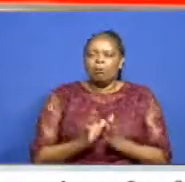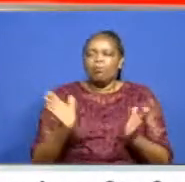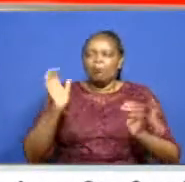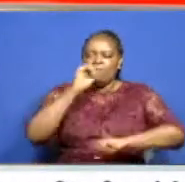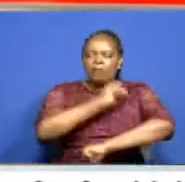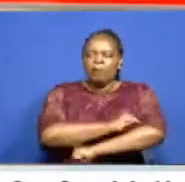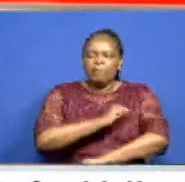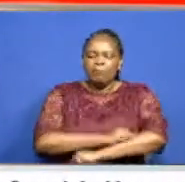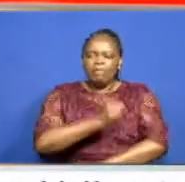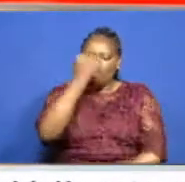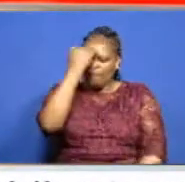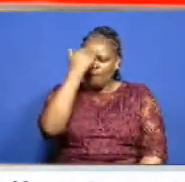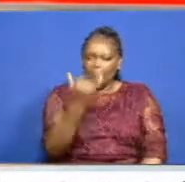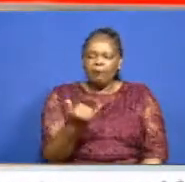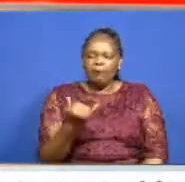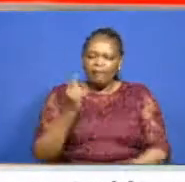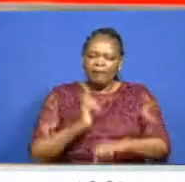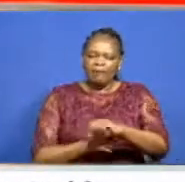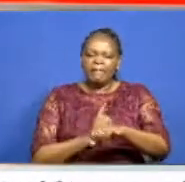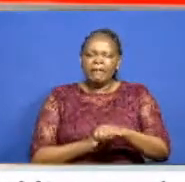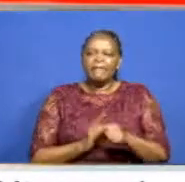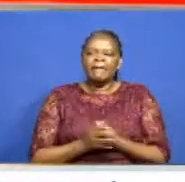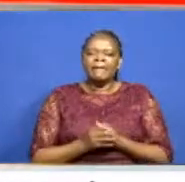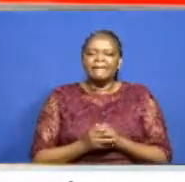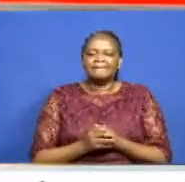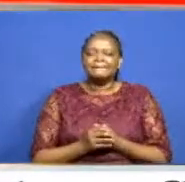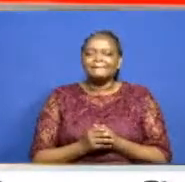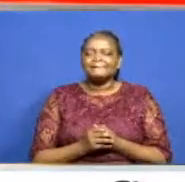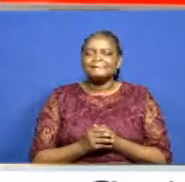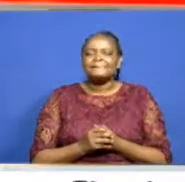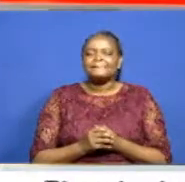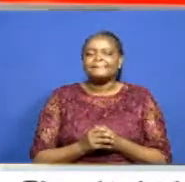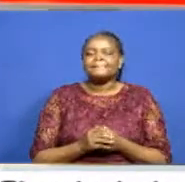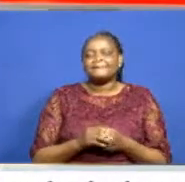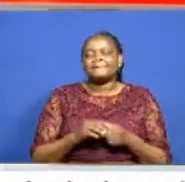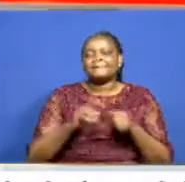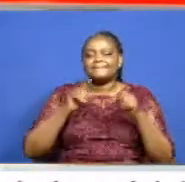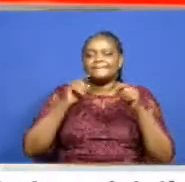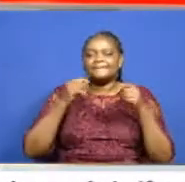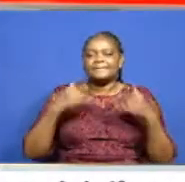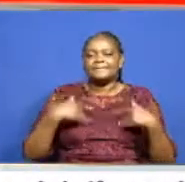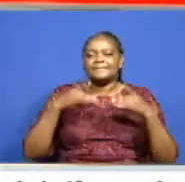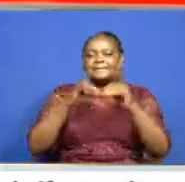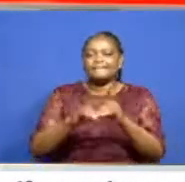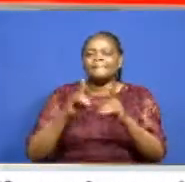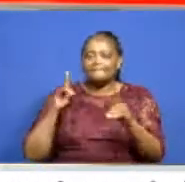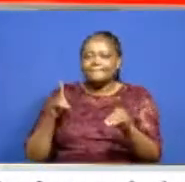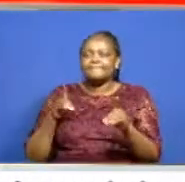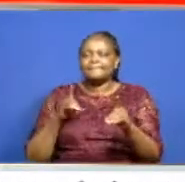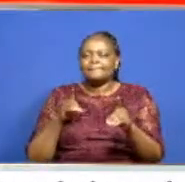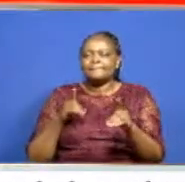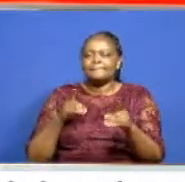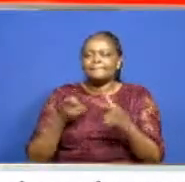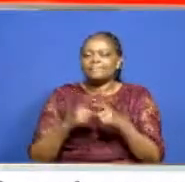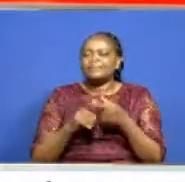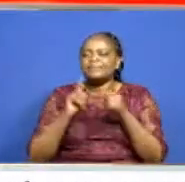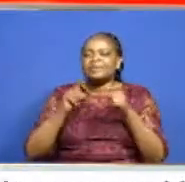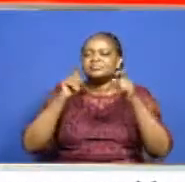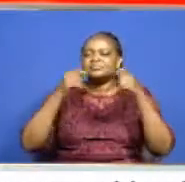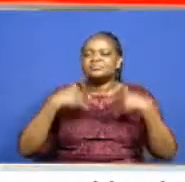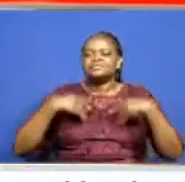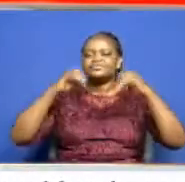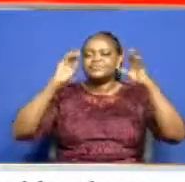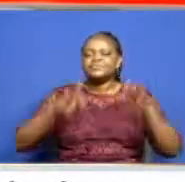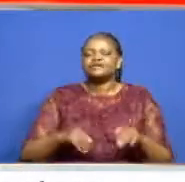are split to manage the social distance as a strategy, we need to have teachers to manage those